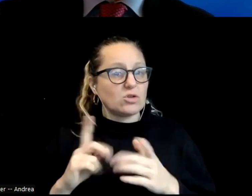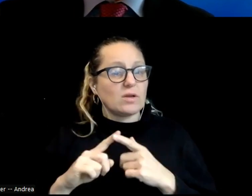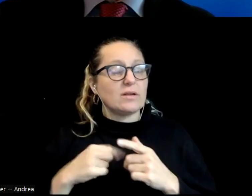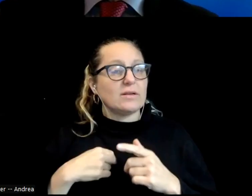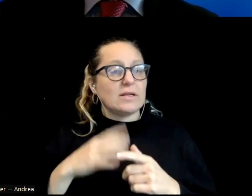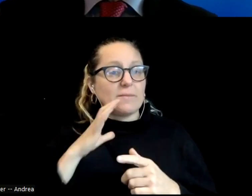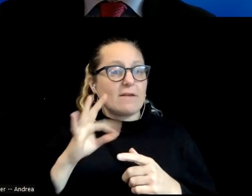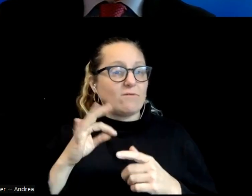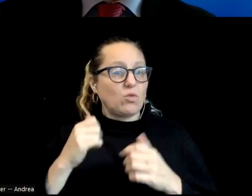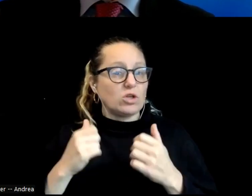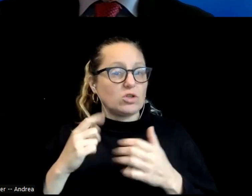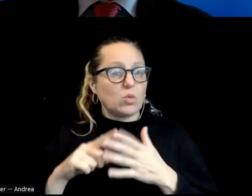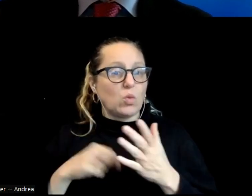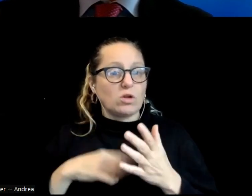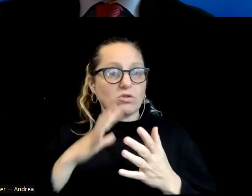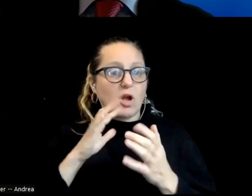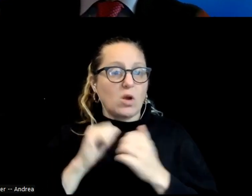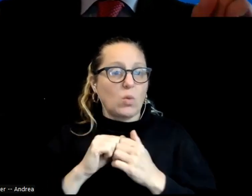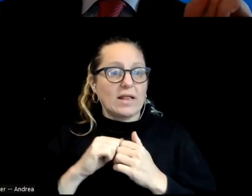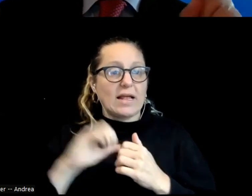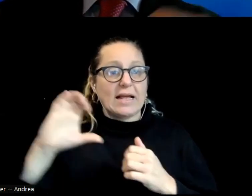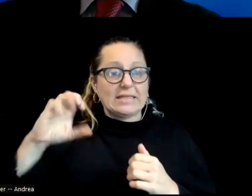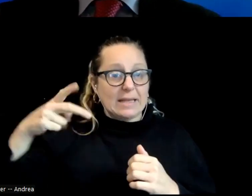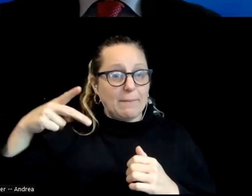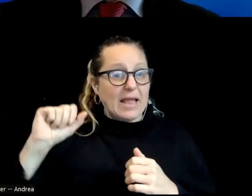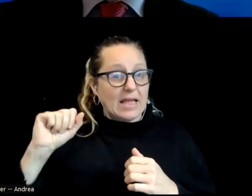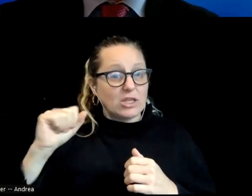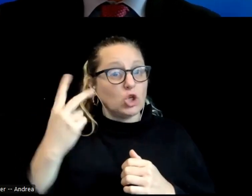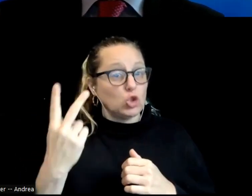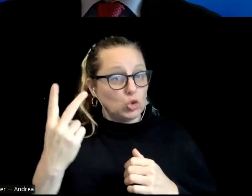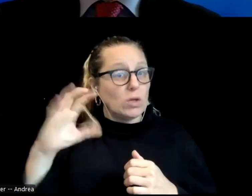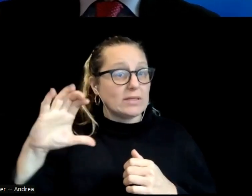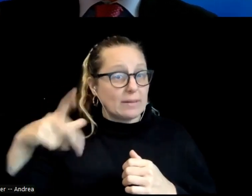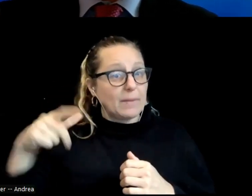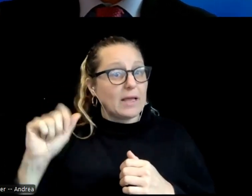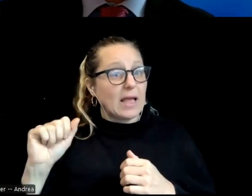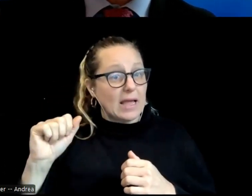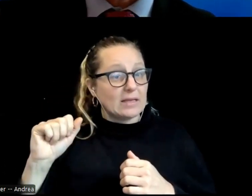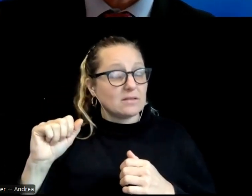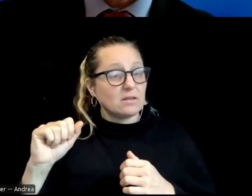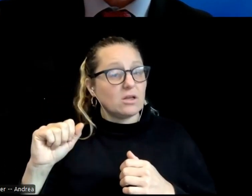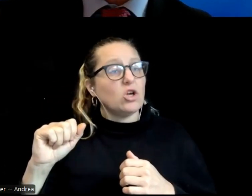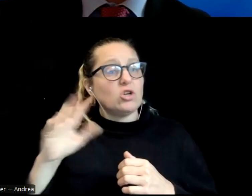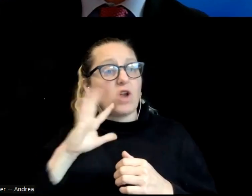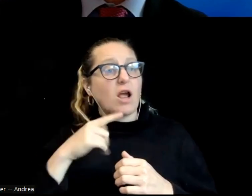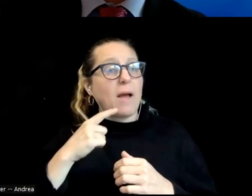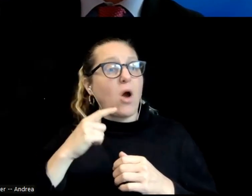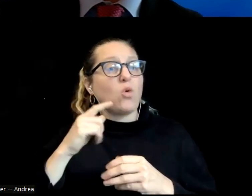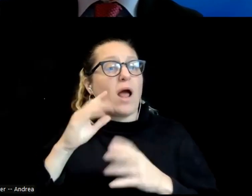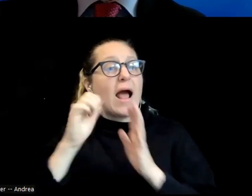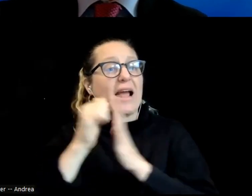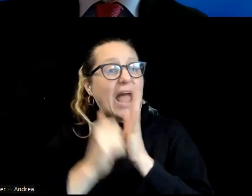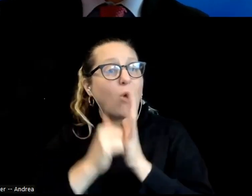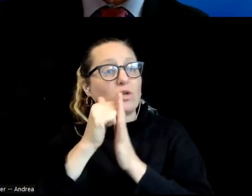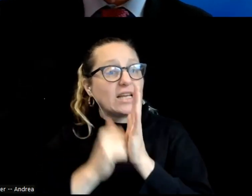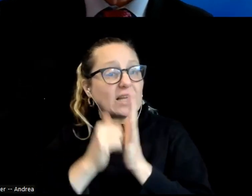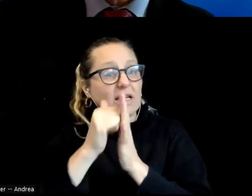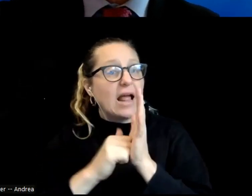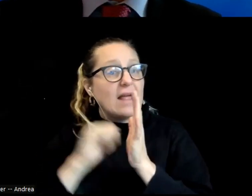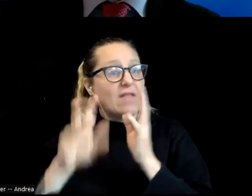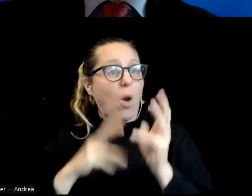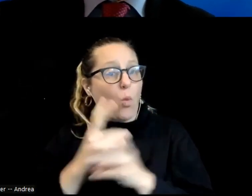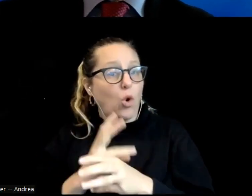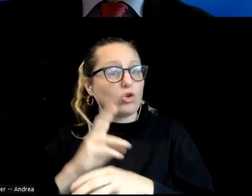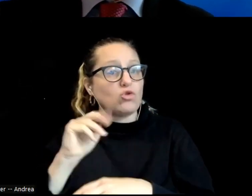which, we will talk to a CPA, 2 CPAs, talking about the world of accounting on November 13th. So that'll be our